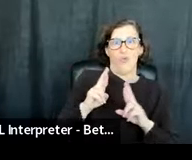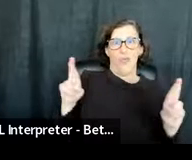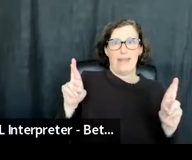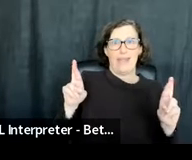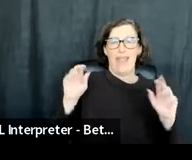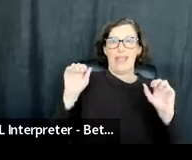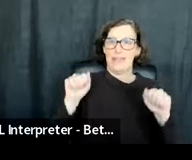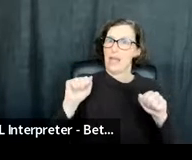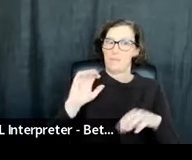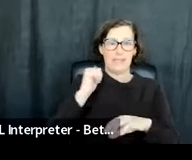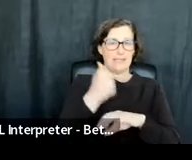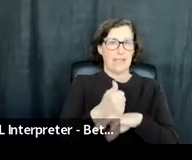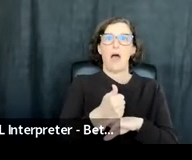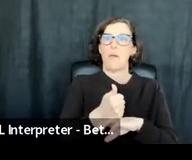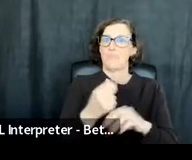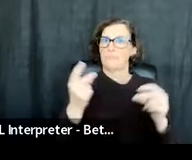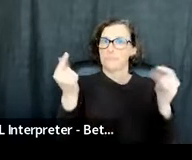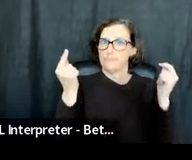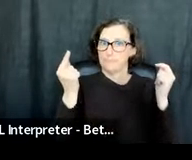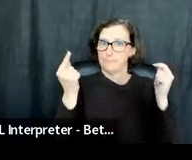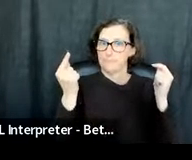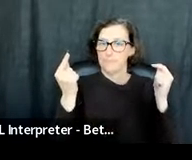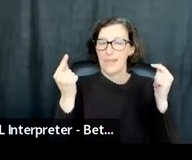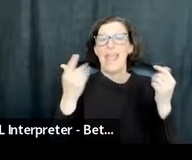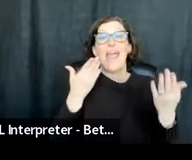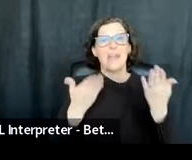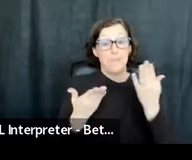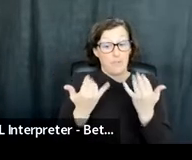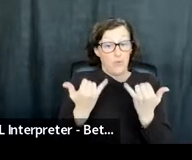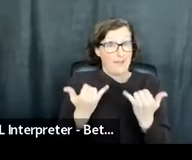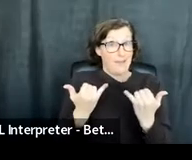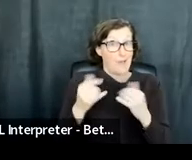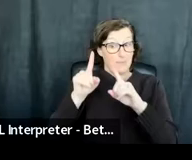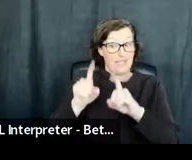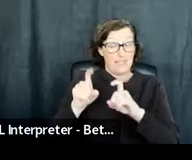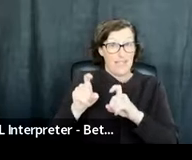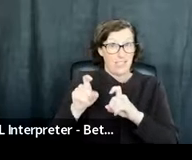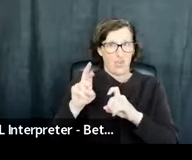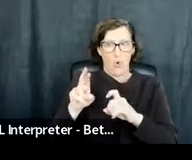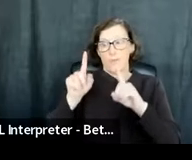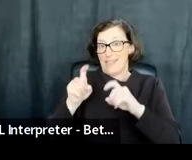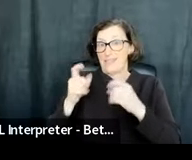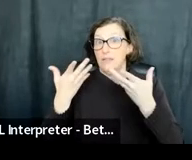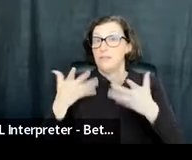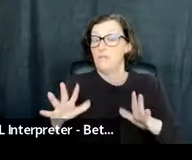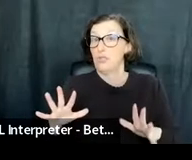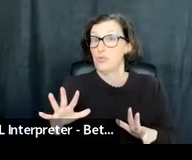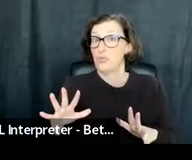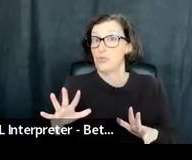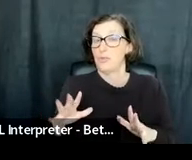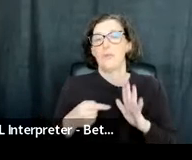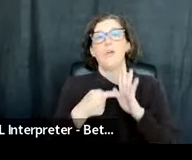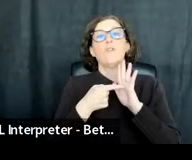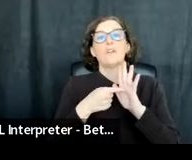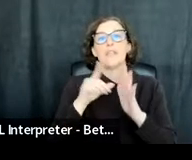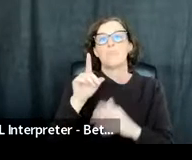be deployed and perhaps is being tested or done testing on. For example,